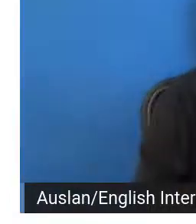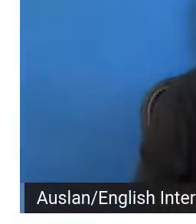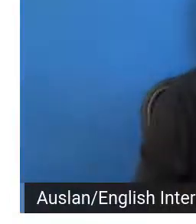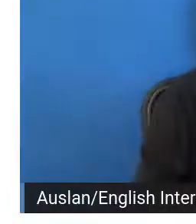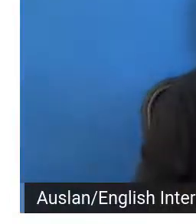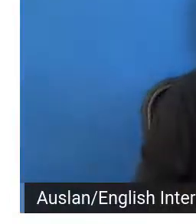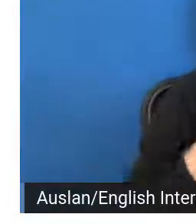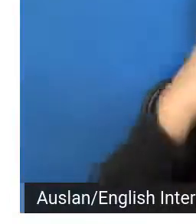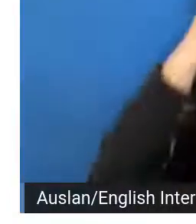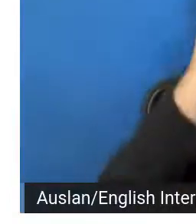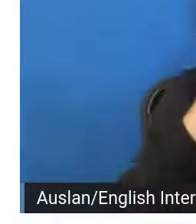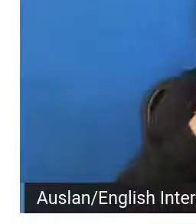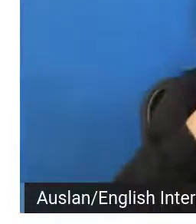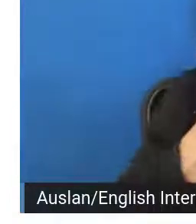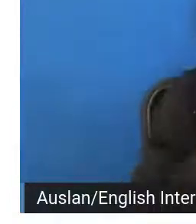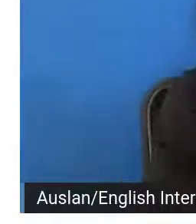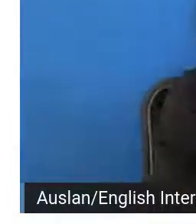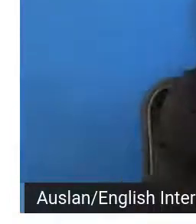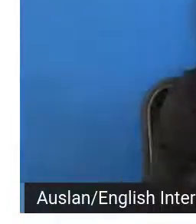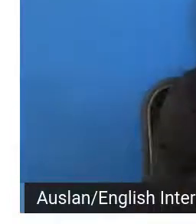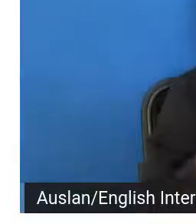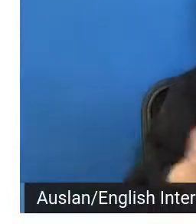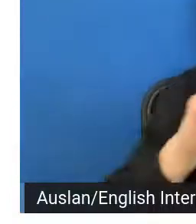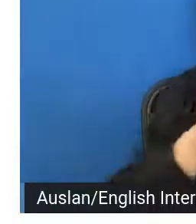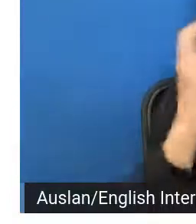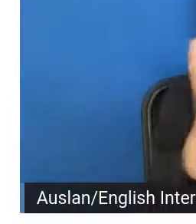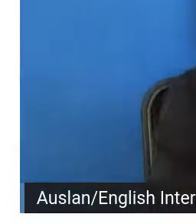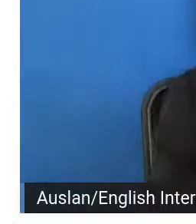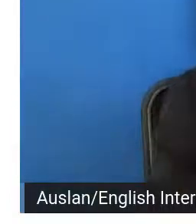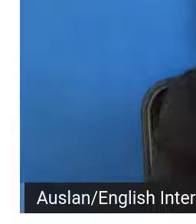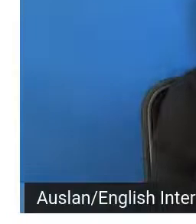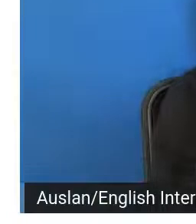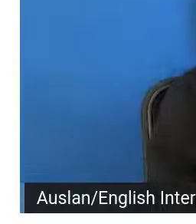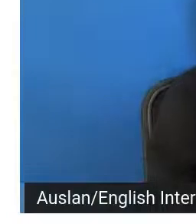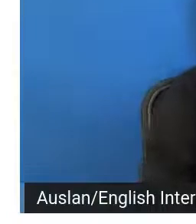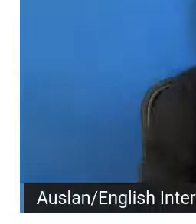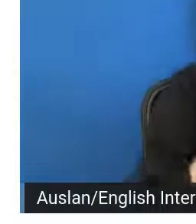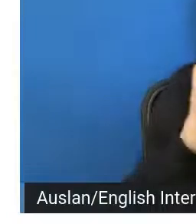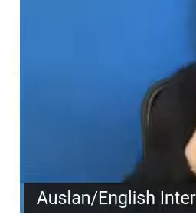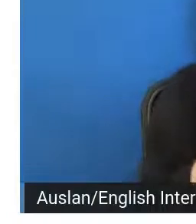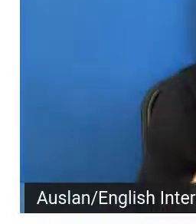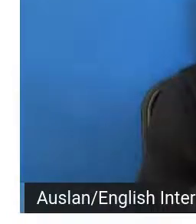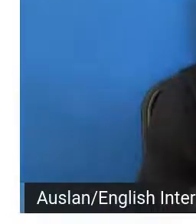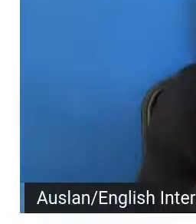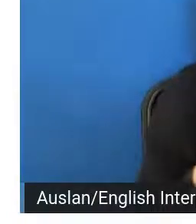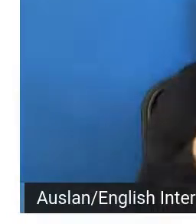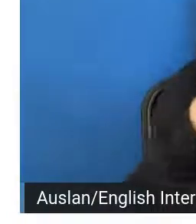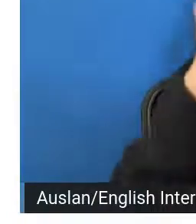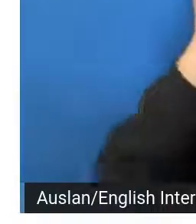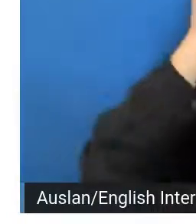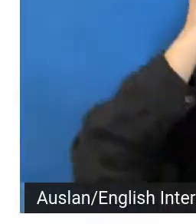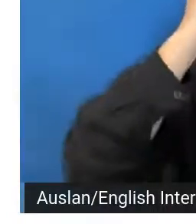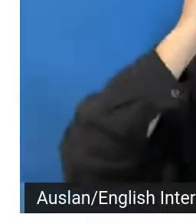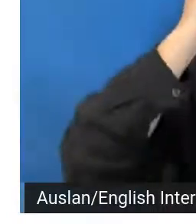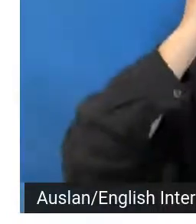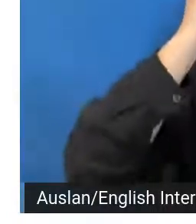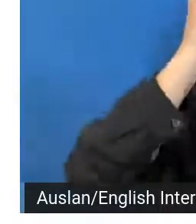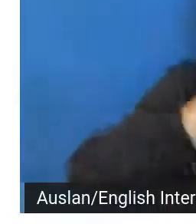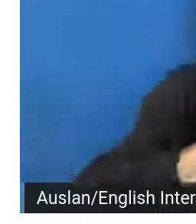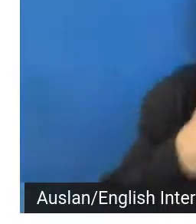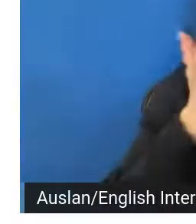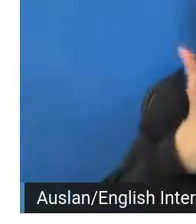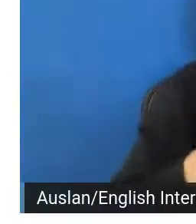great resource that you could have in your classroom that brings that knowledge to our students and makes it every day so that they can just be used to